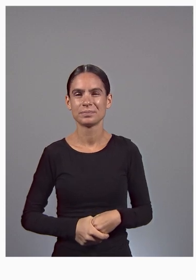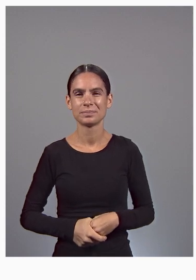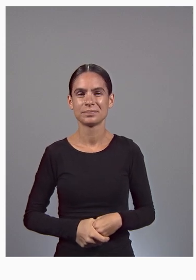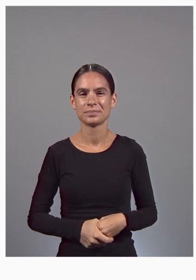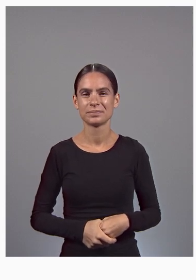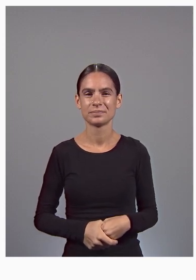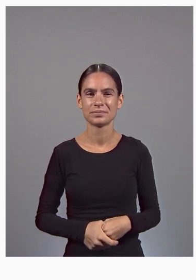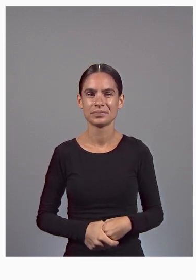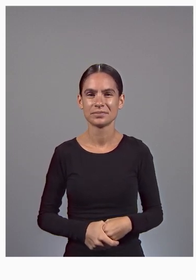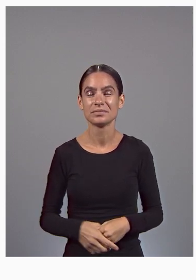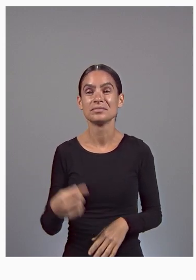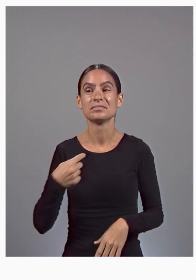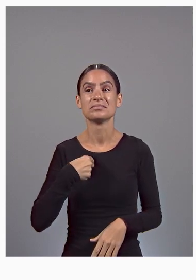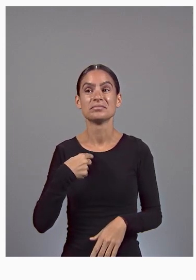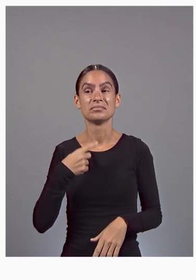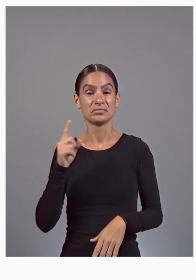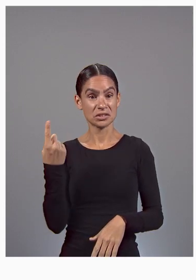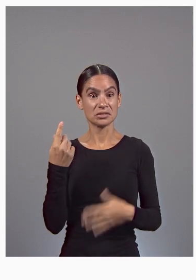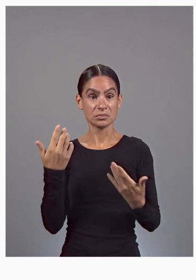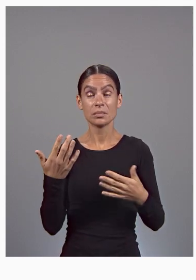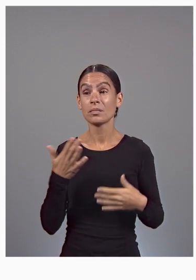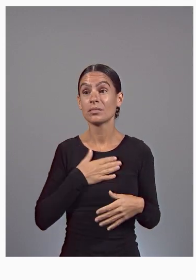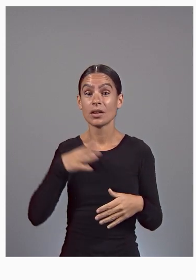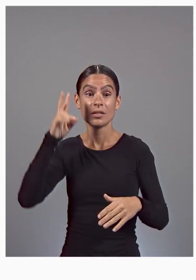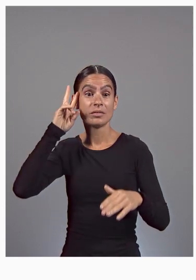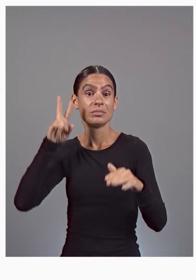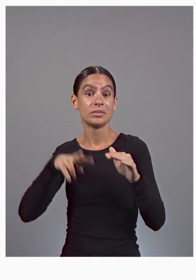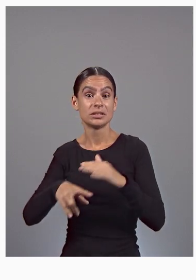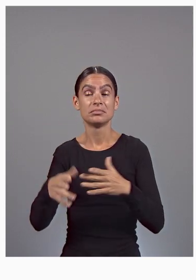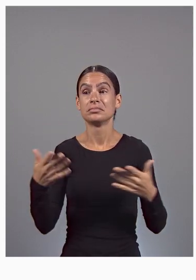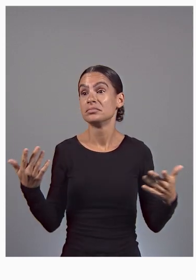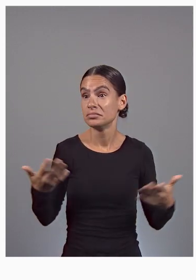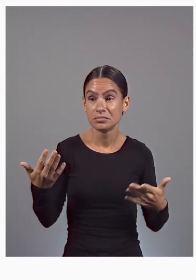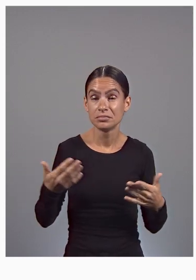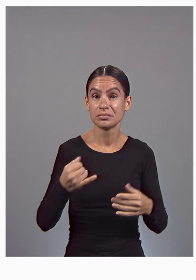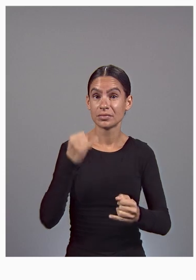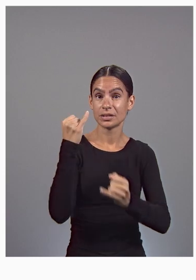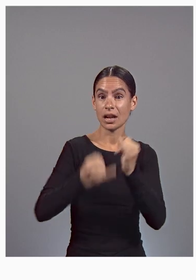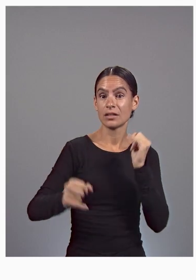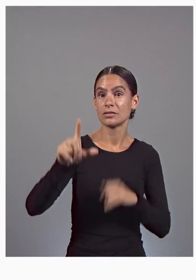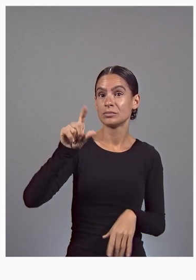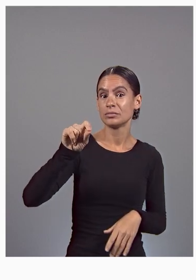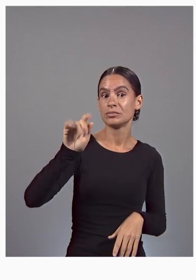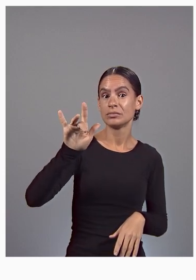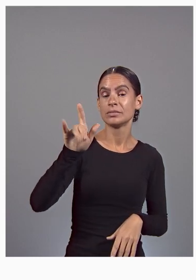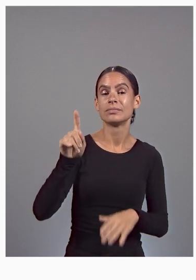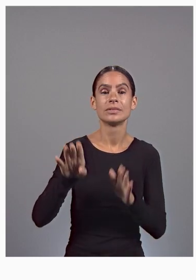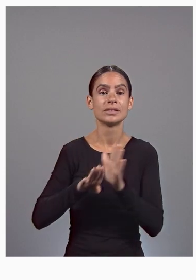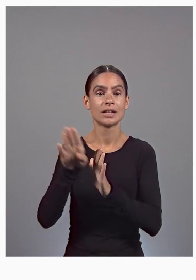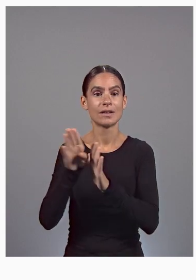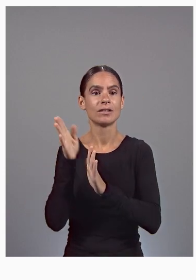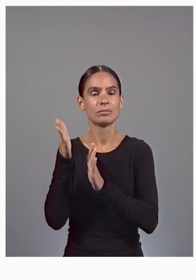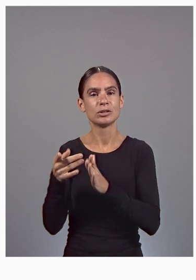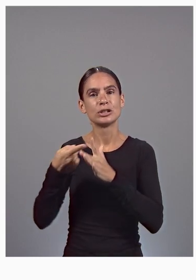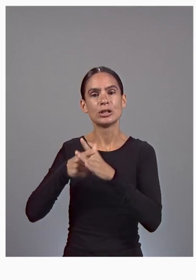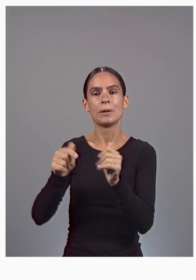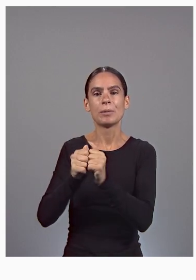I'll go first. My prediction is by the end of 2025, developers will start